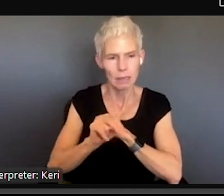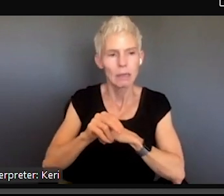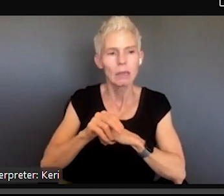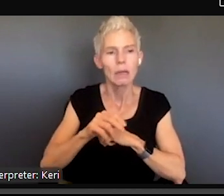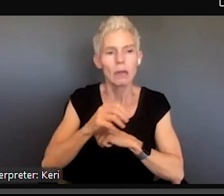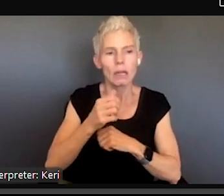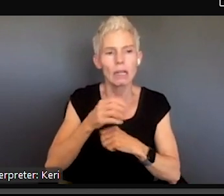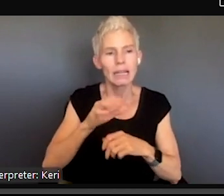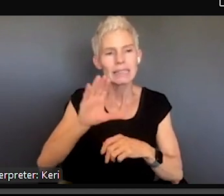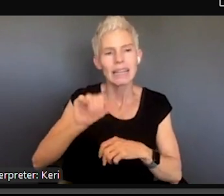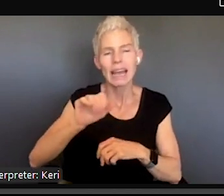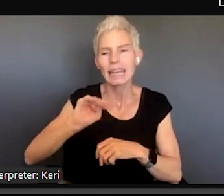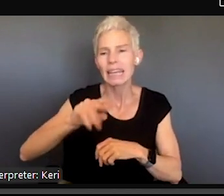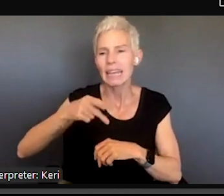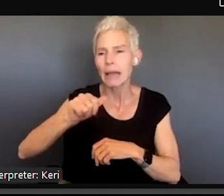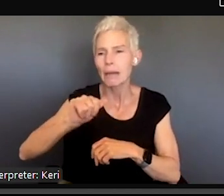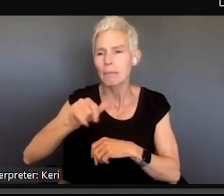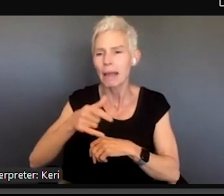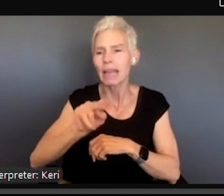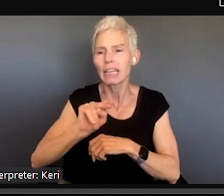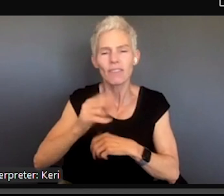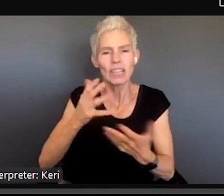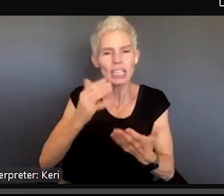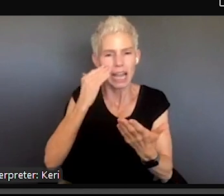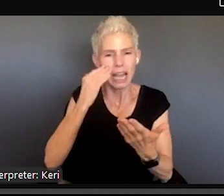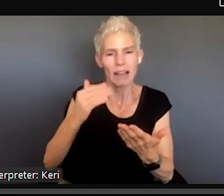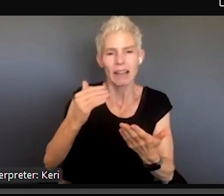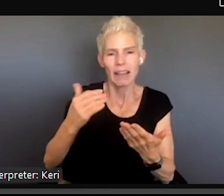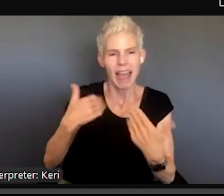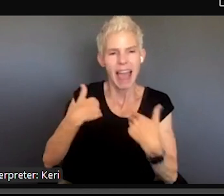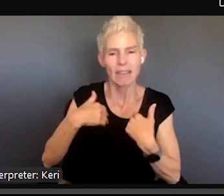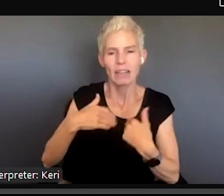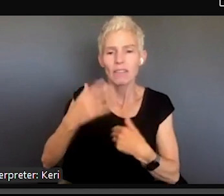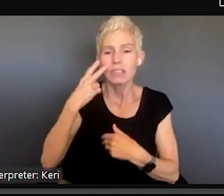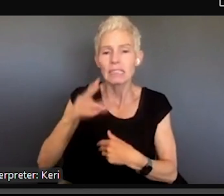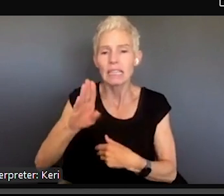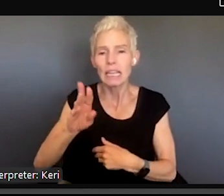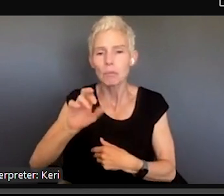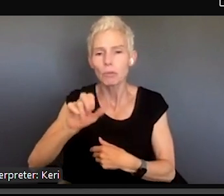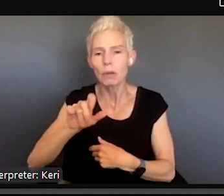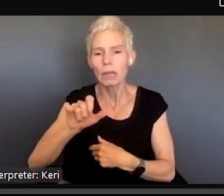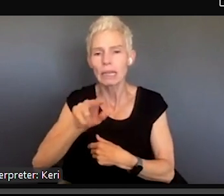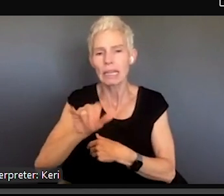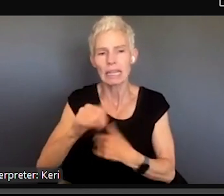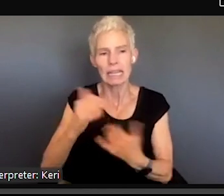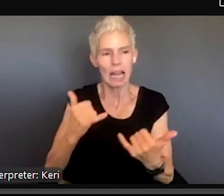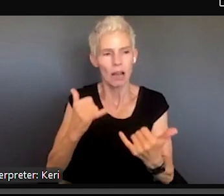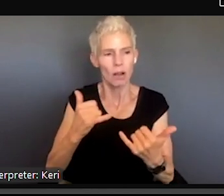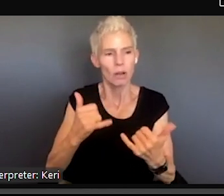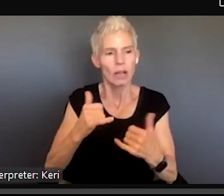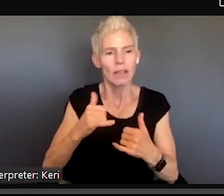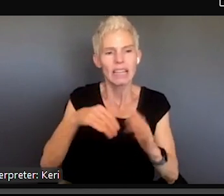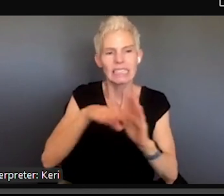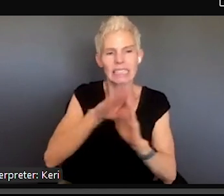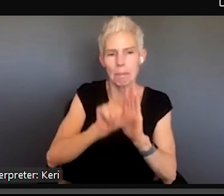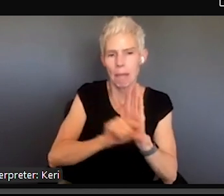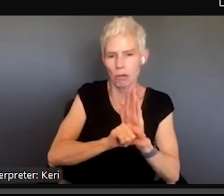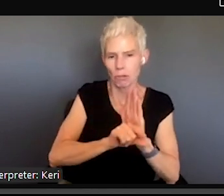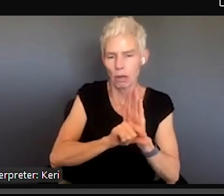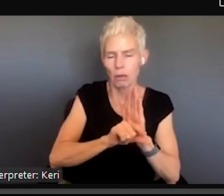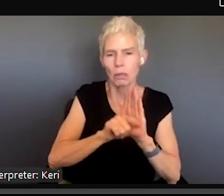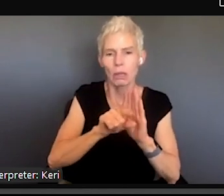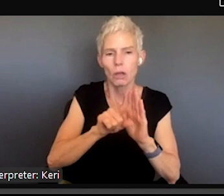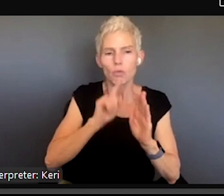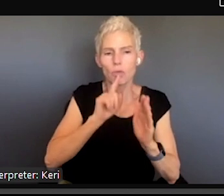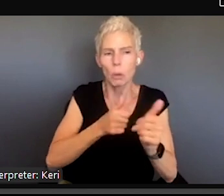You all have them. If you can see Brittany right now, like this is just our new, this is our new Zoom background, and that was based on of